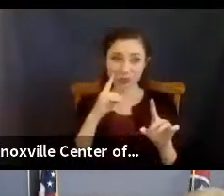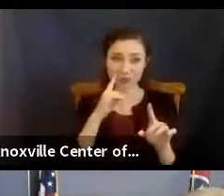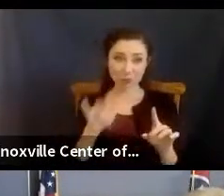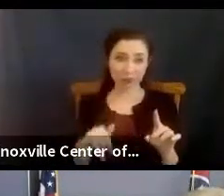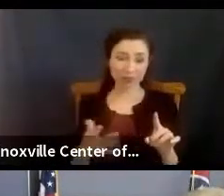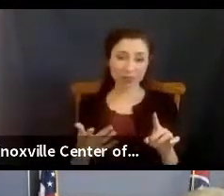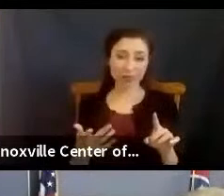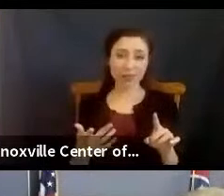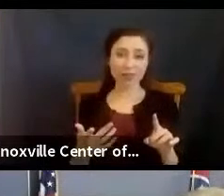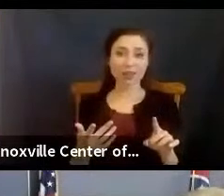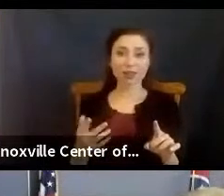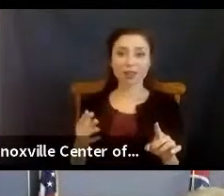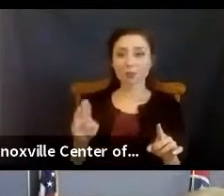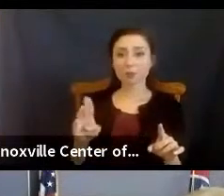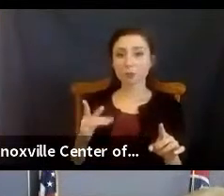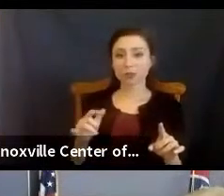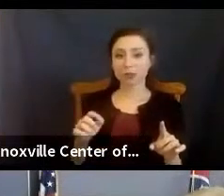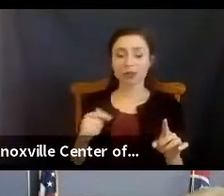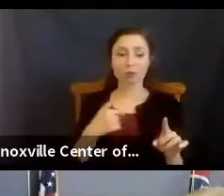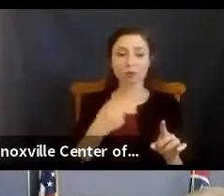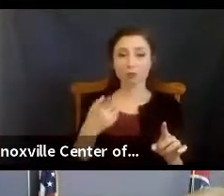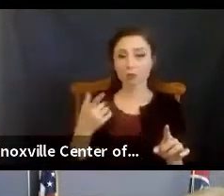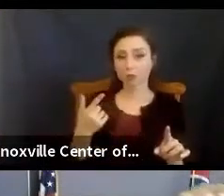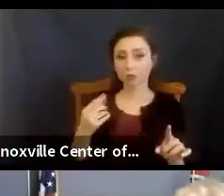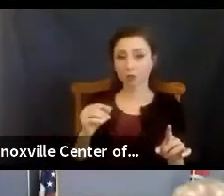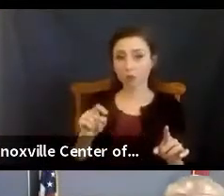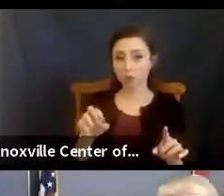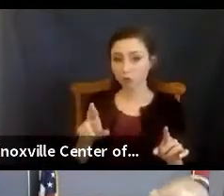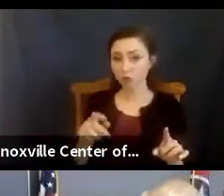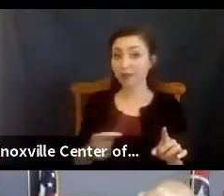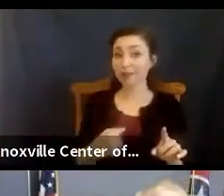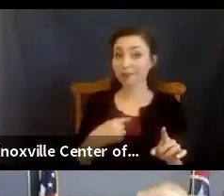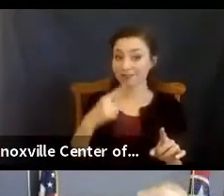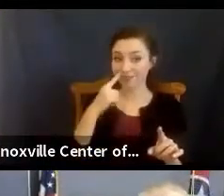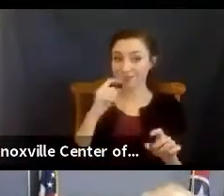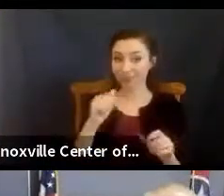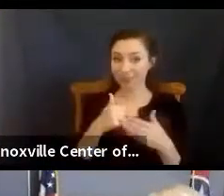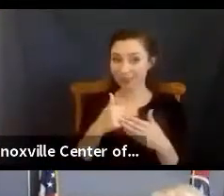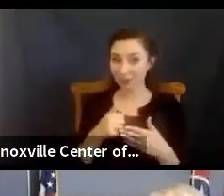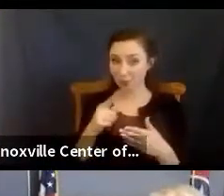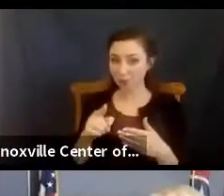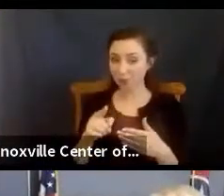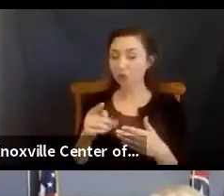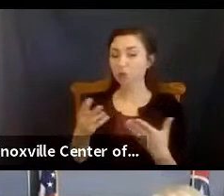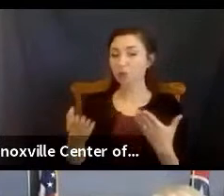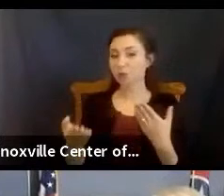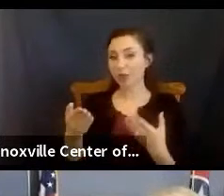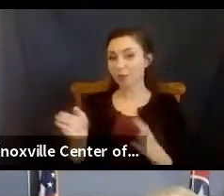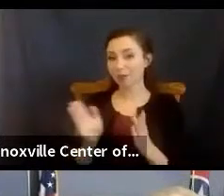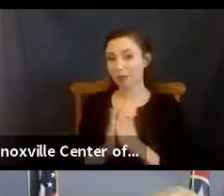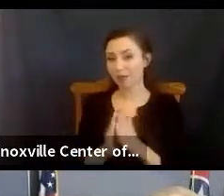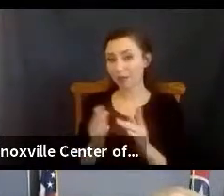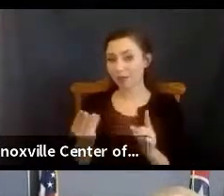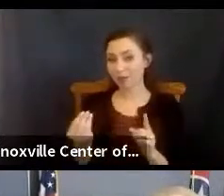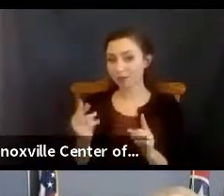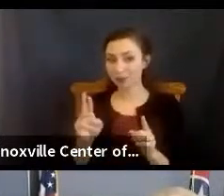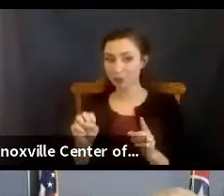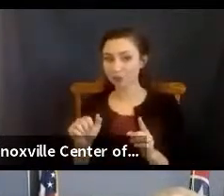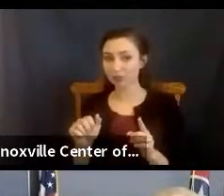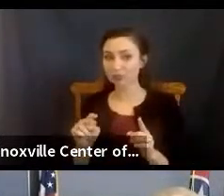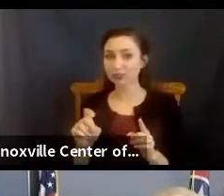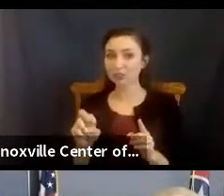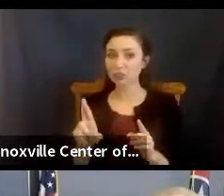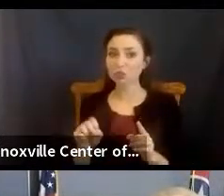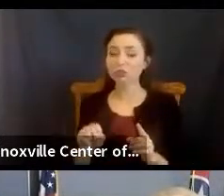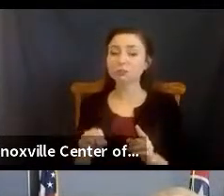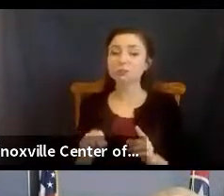achieve right now? Dr. I think I can help you with that, but we may ask Mr. Sanders. It's the way